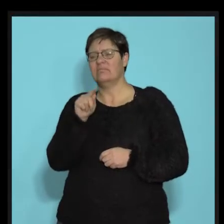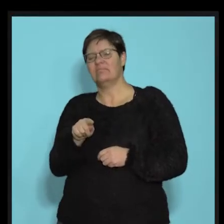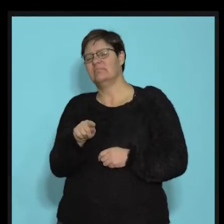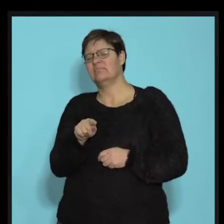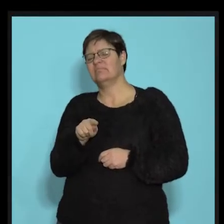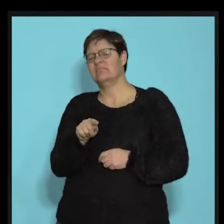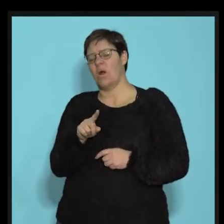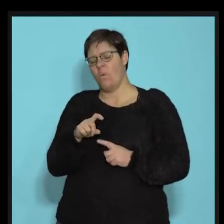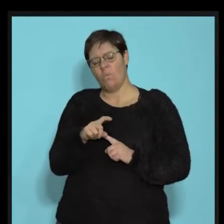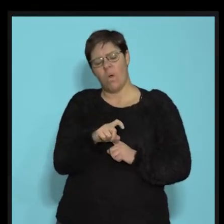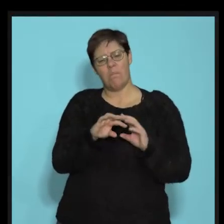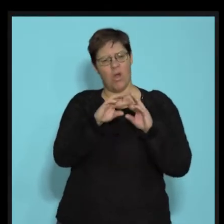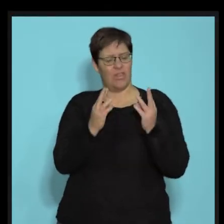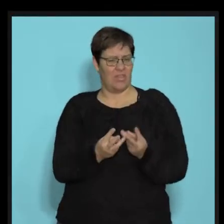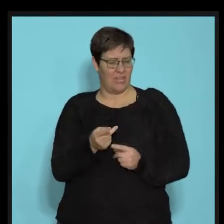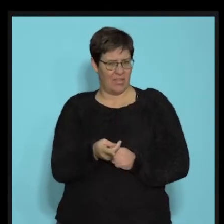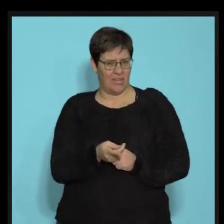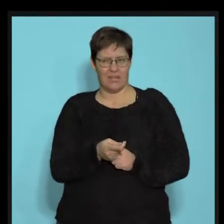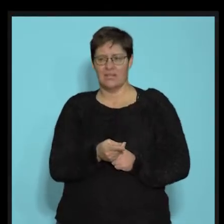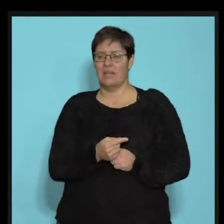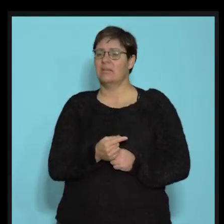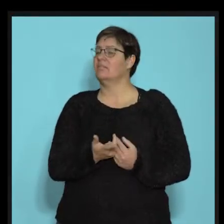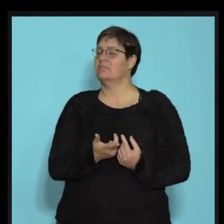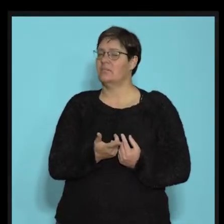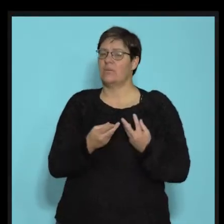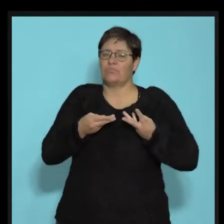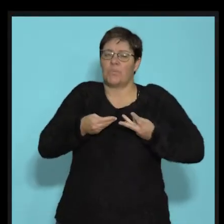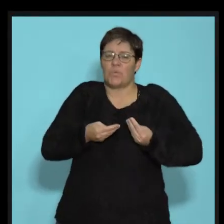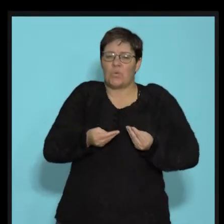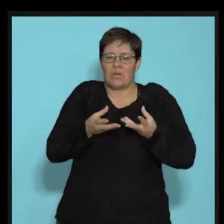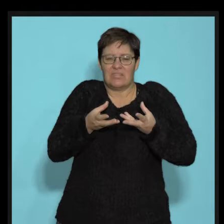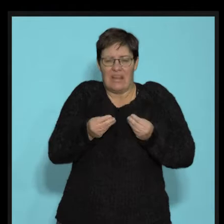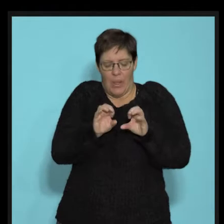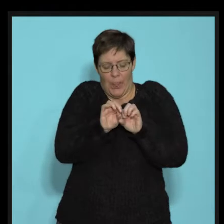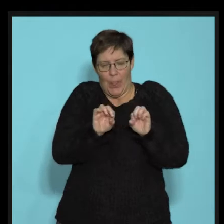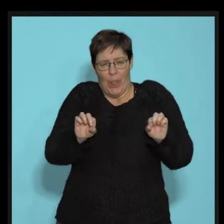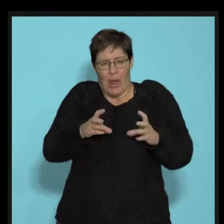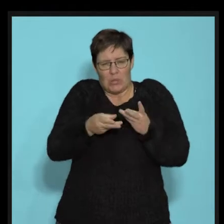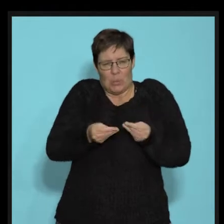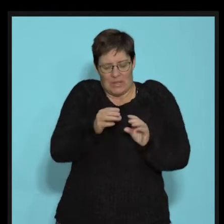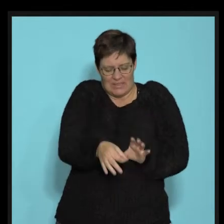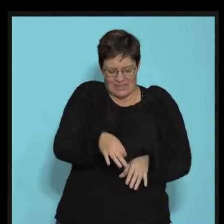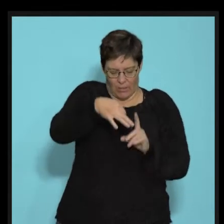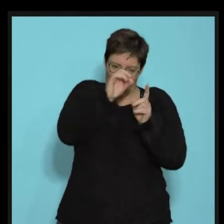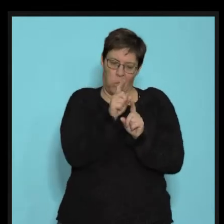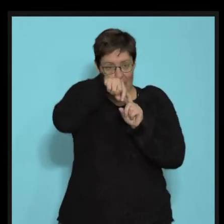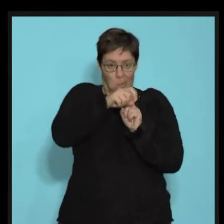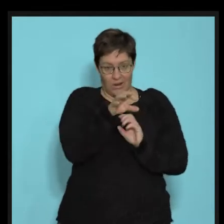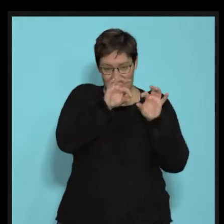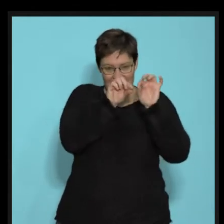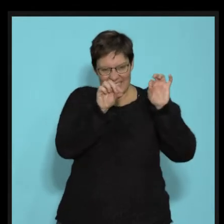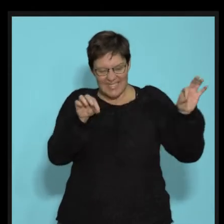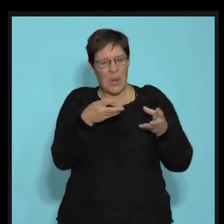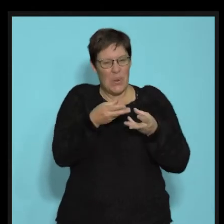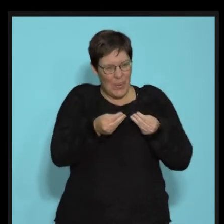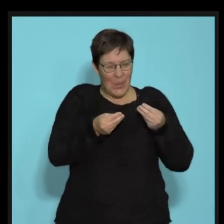earthworm is nice and moist. All right, so let's think of that picture. And I'm going to go on to